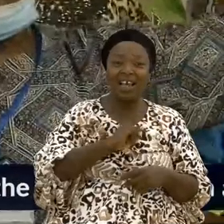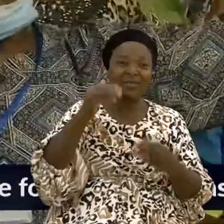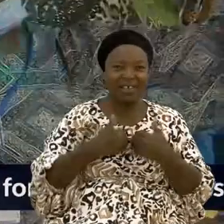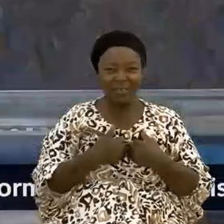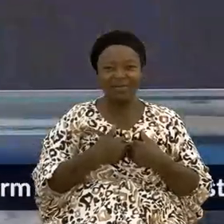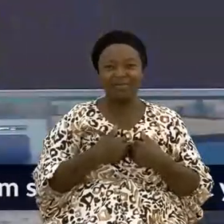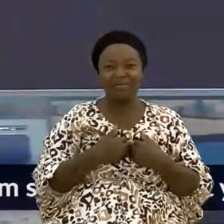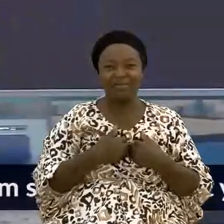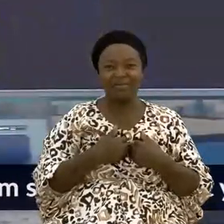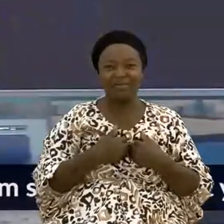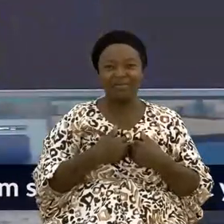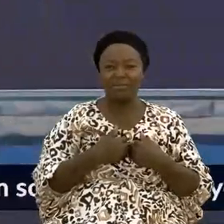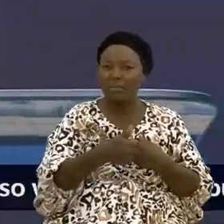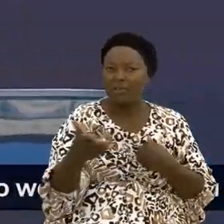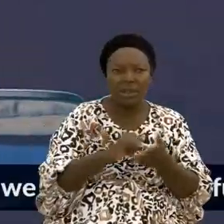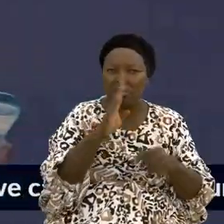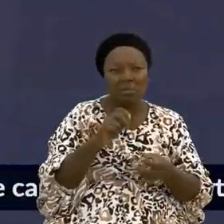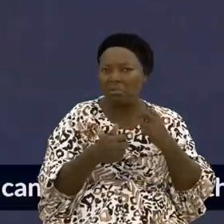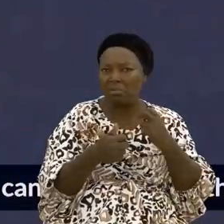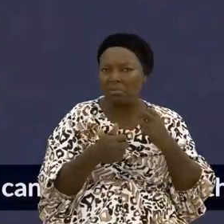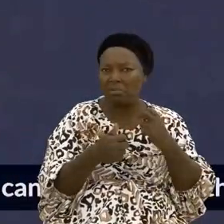Whatever the description of the problem,